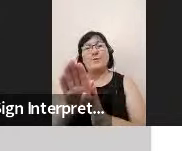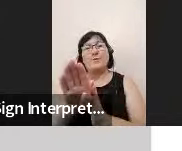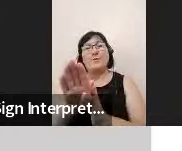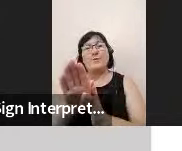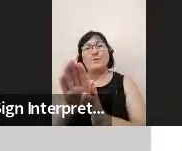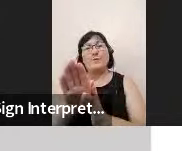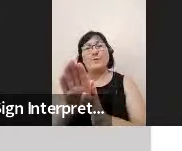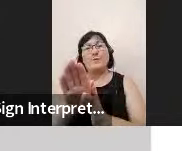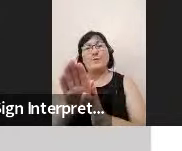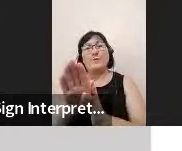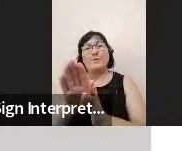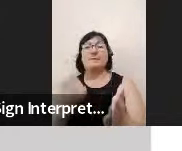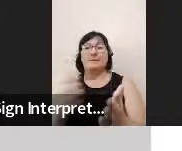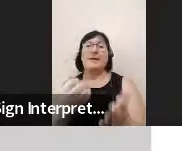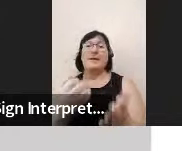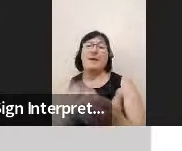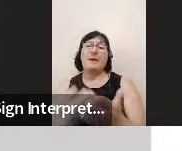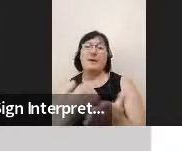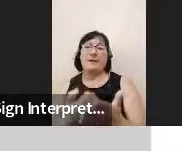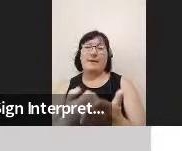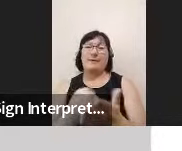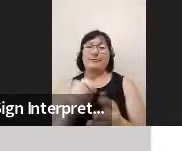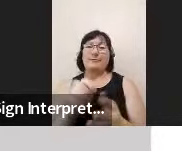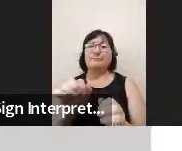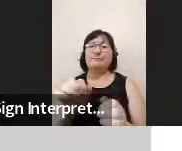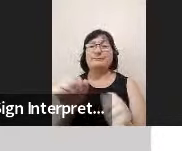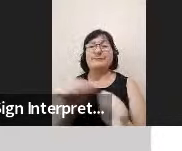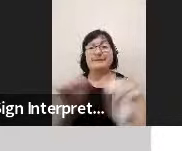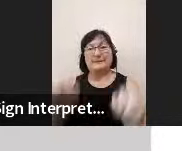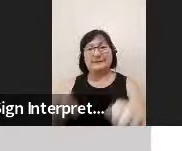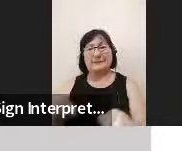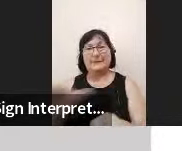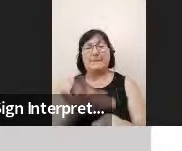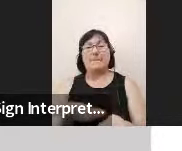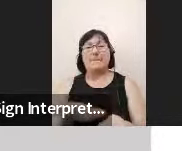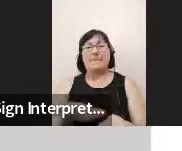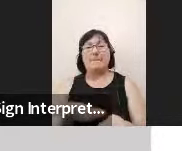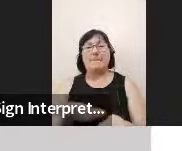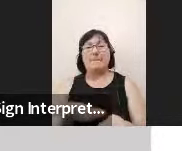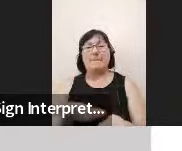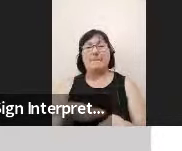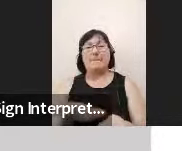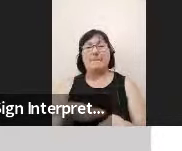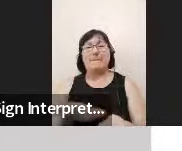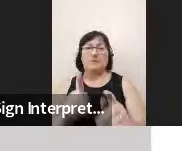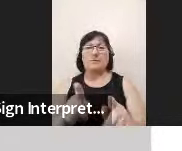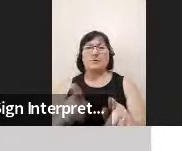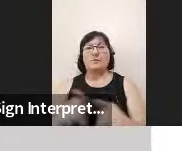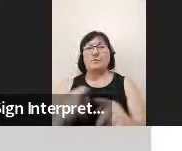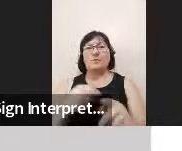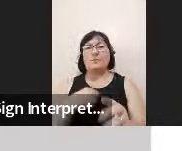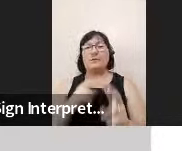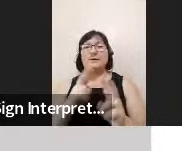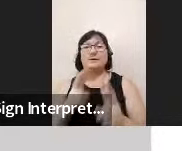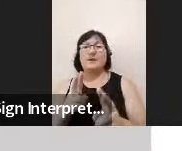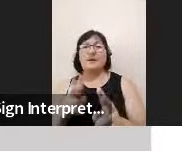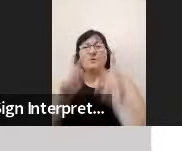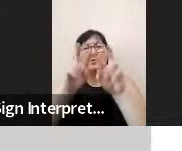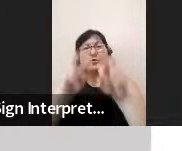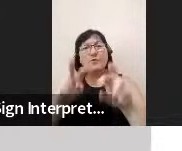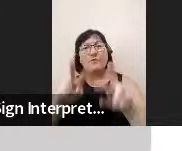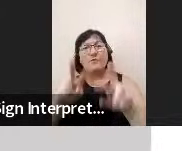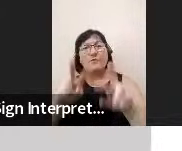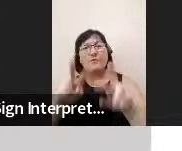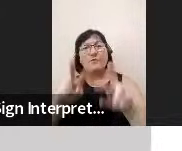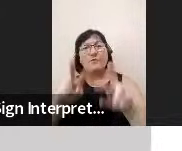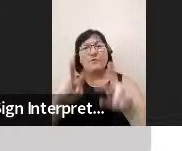invite your inputs, and we often also send surveys throughout the country to say, please tell us, how can we help you? How can